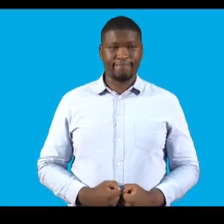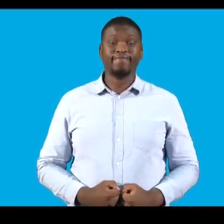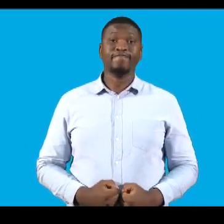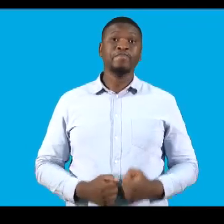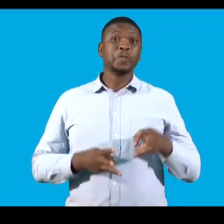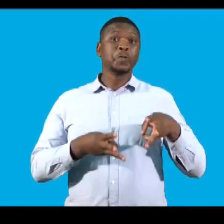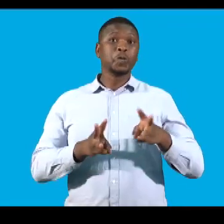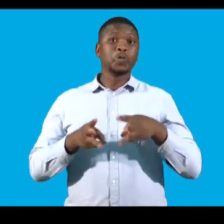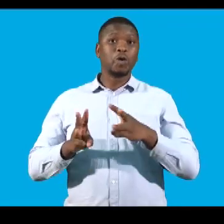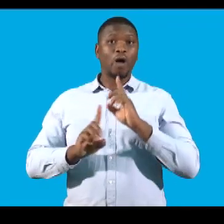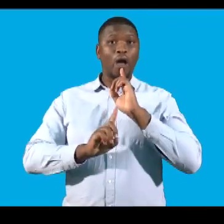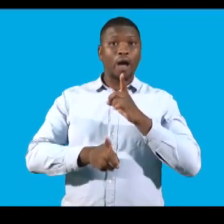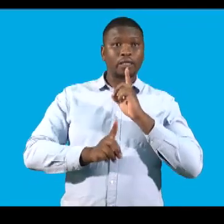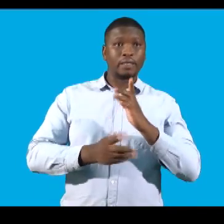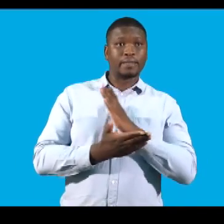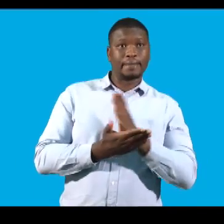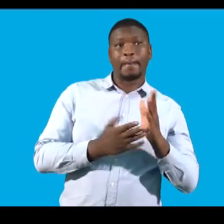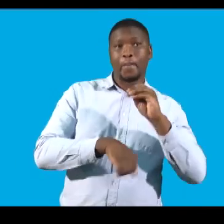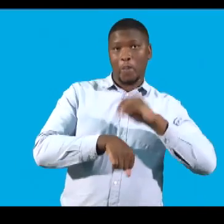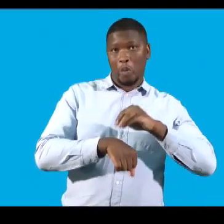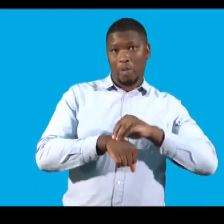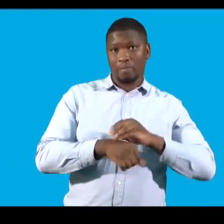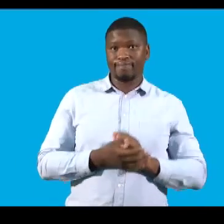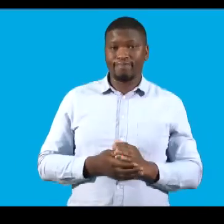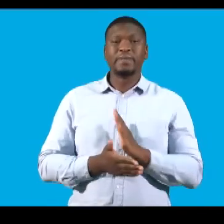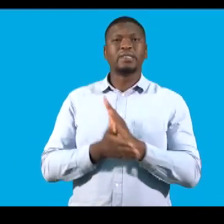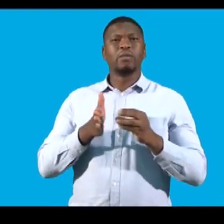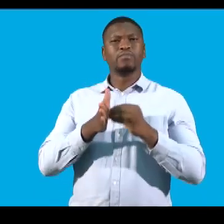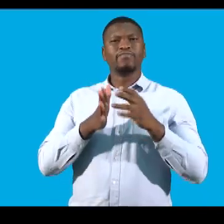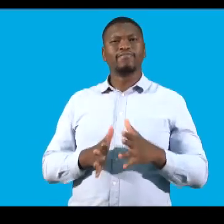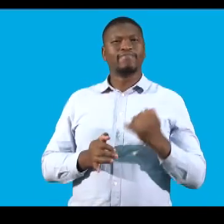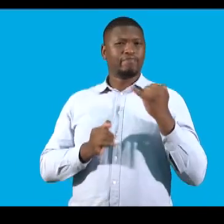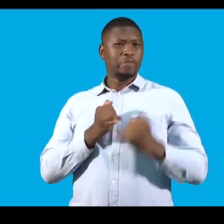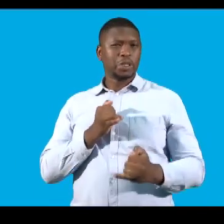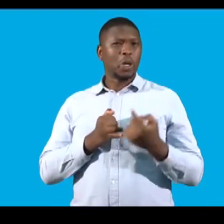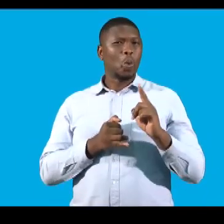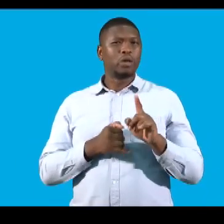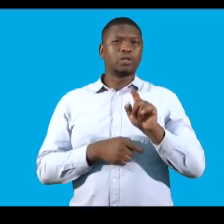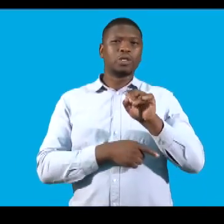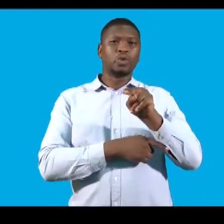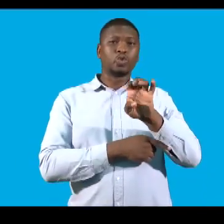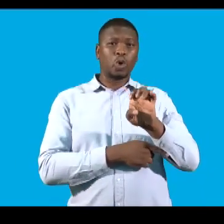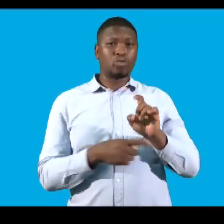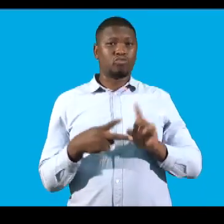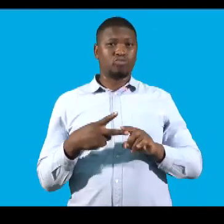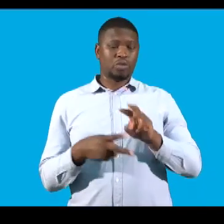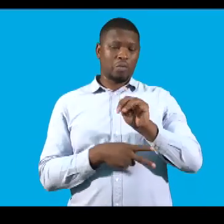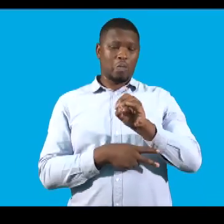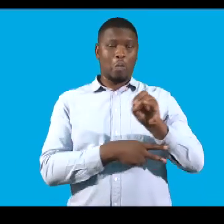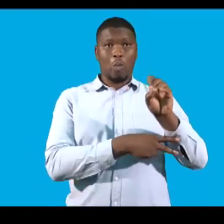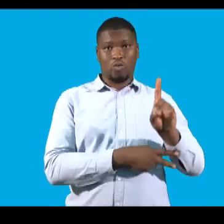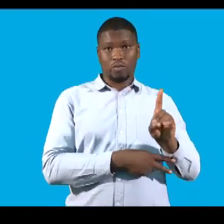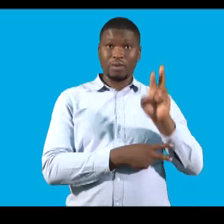Answering technique, some problems. Learners often misinterpret the tone and the mood of the poem. Now remember, we said